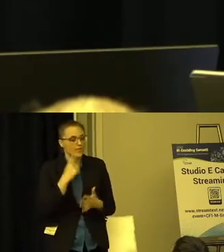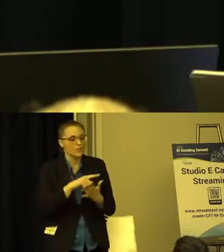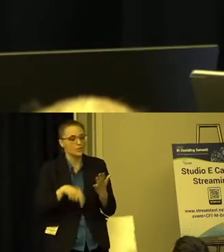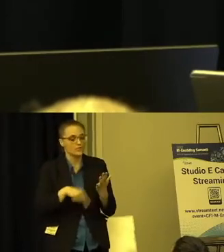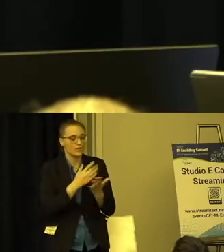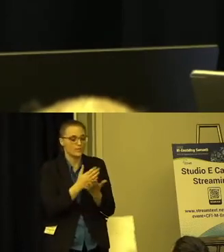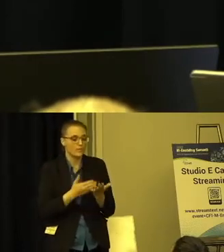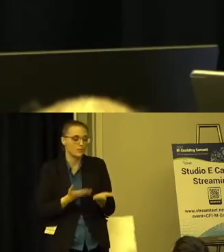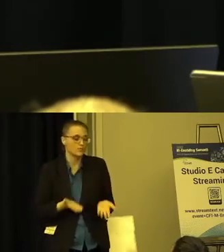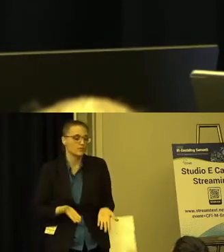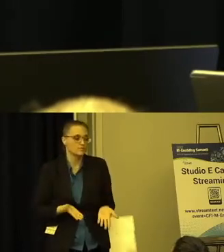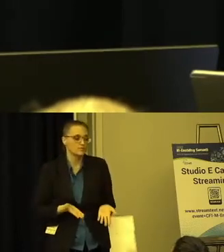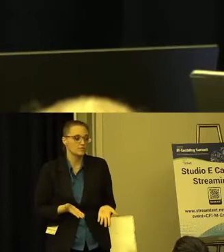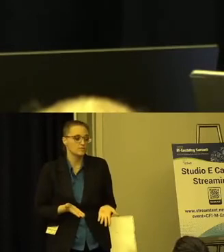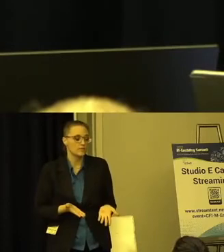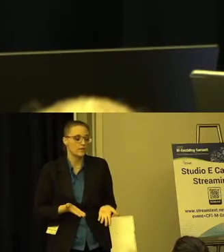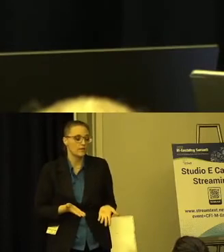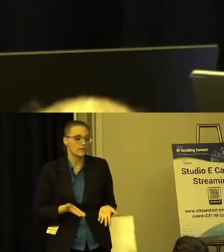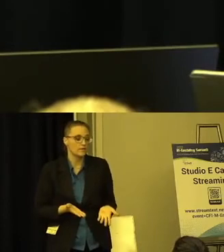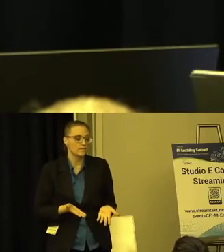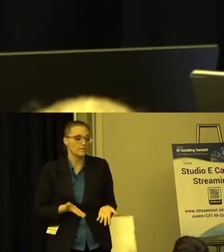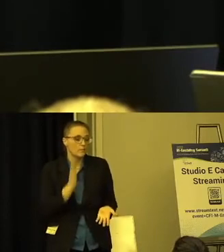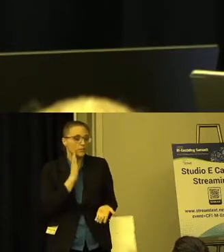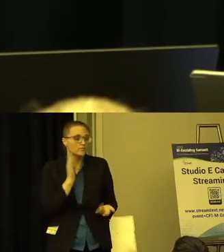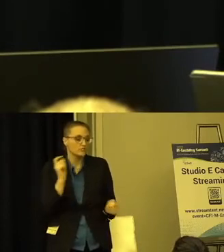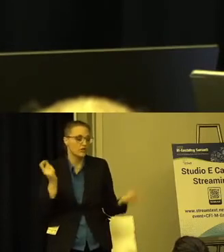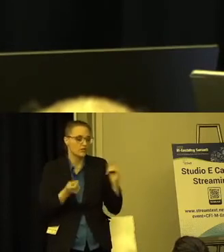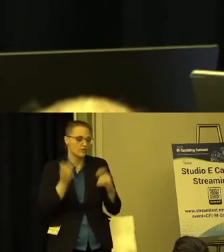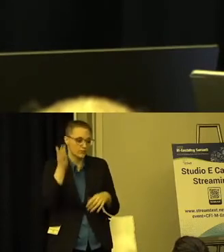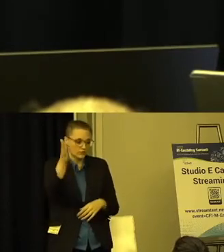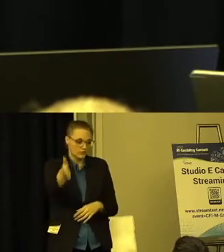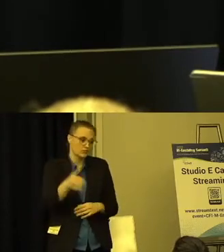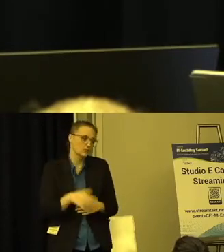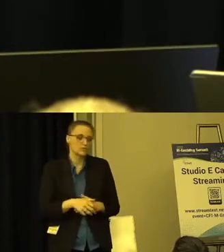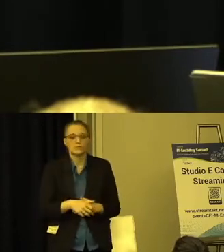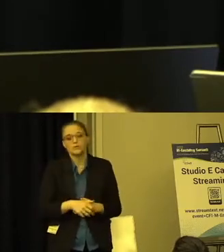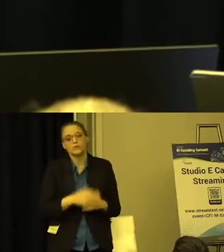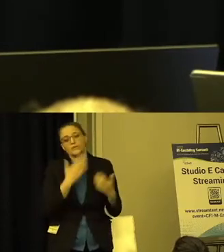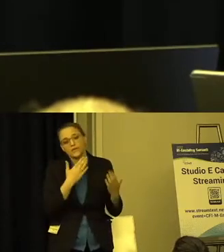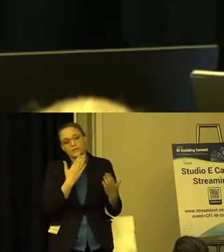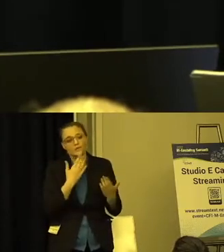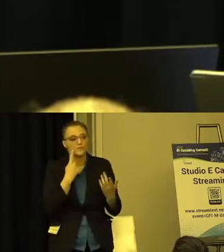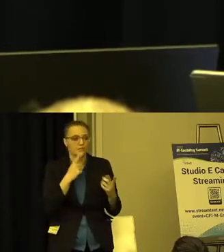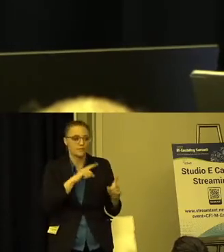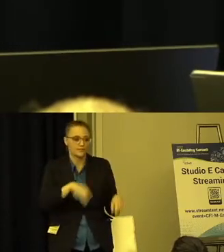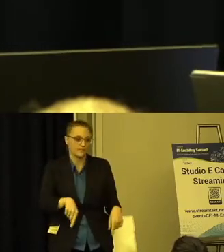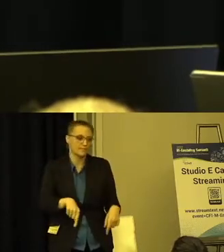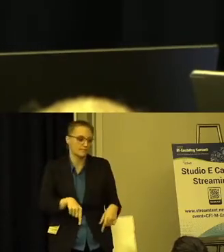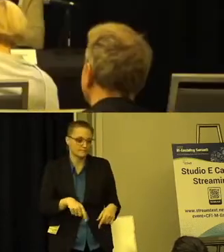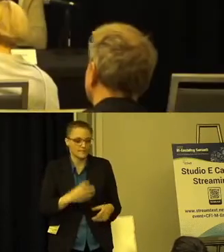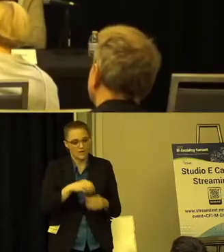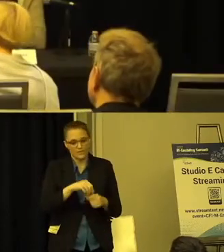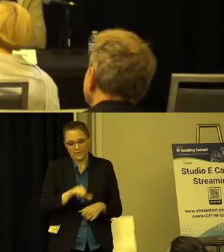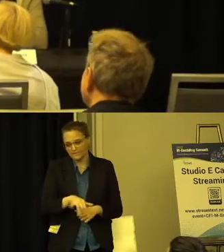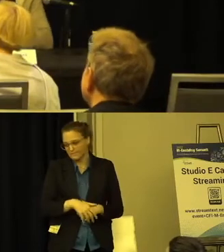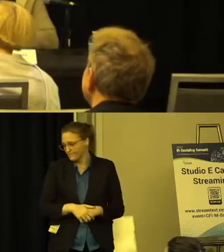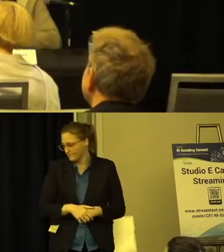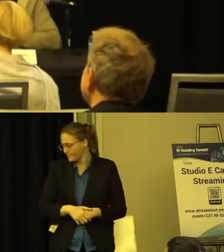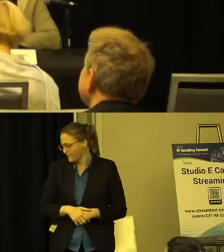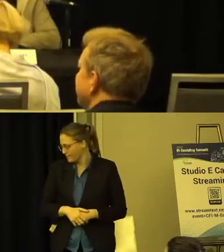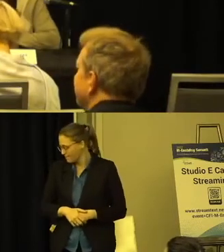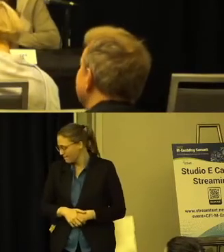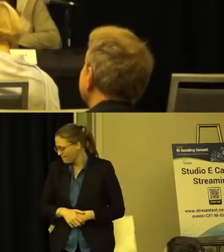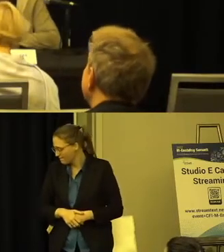components that change the future. So thank you for being part of that. And on a